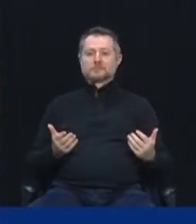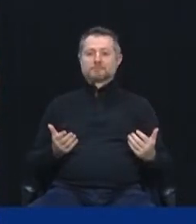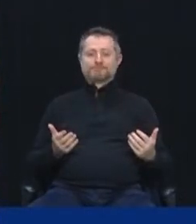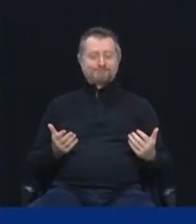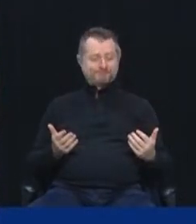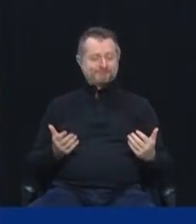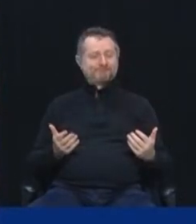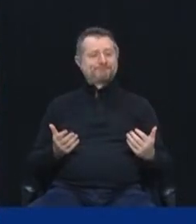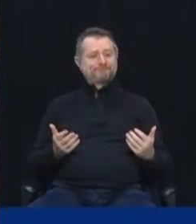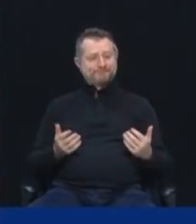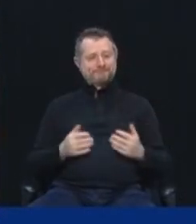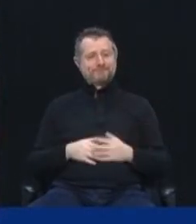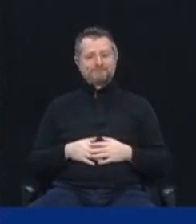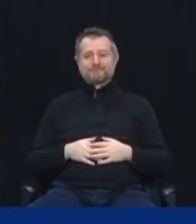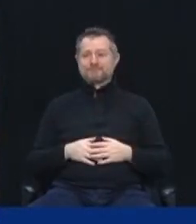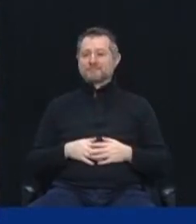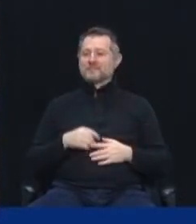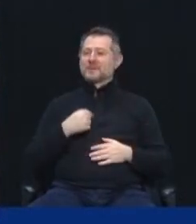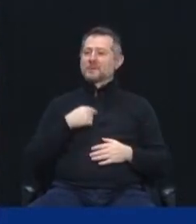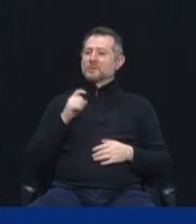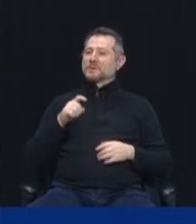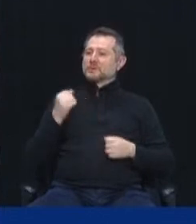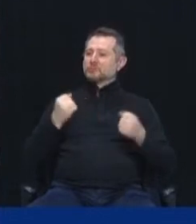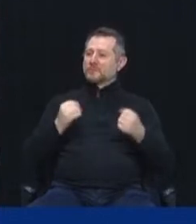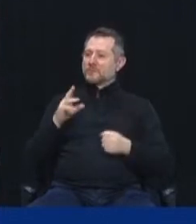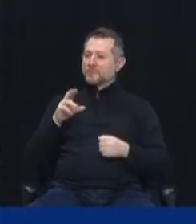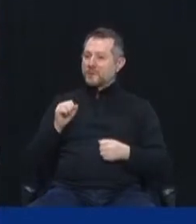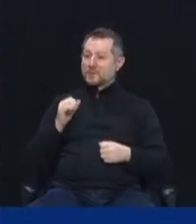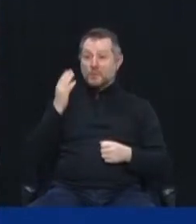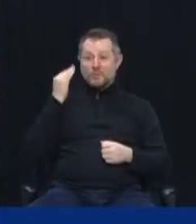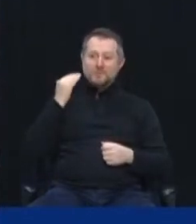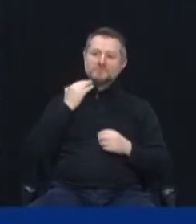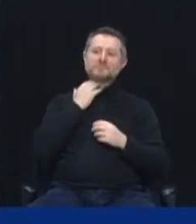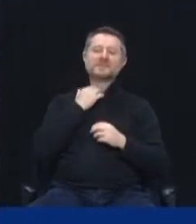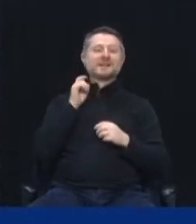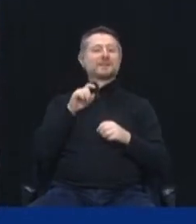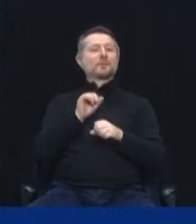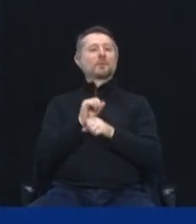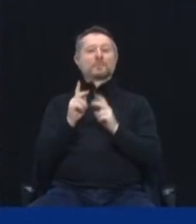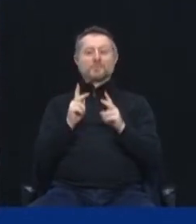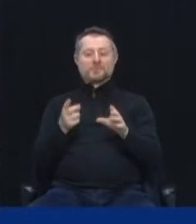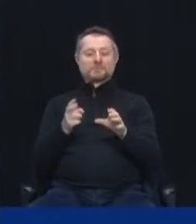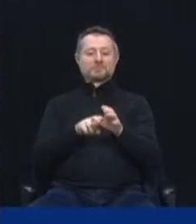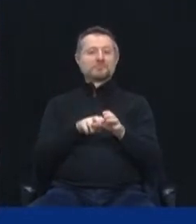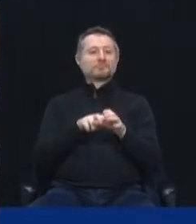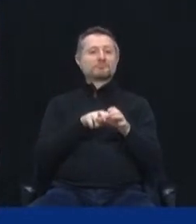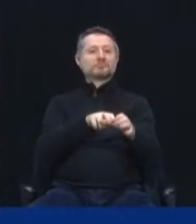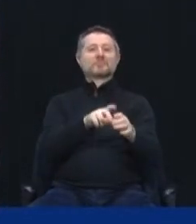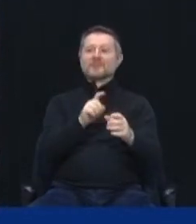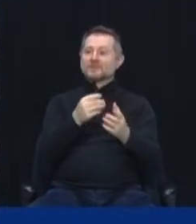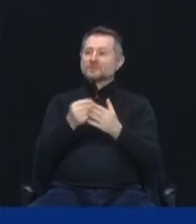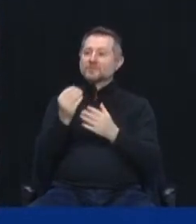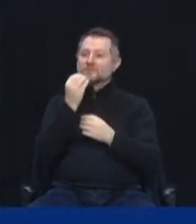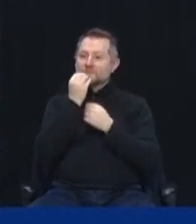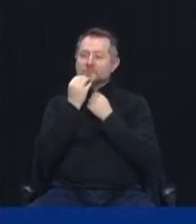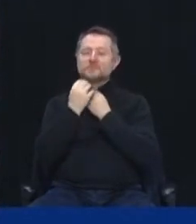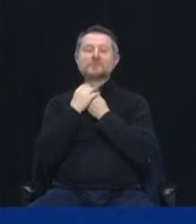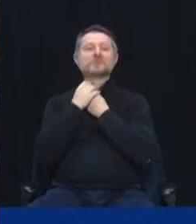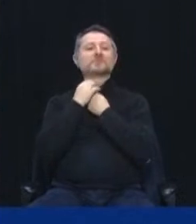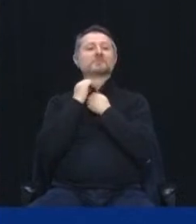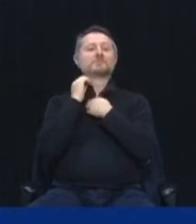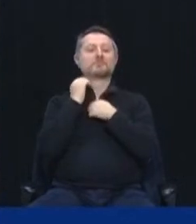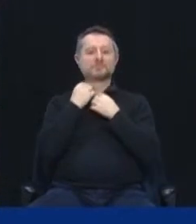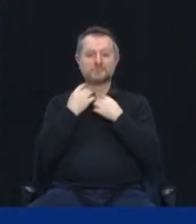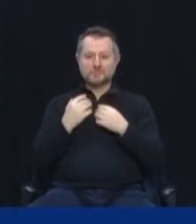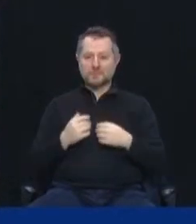Because we need you to drive the bus because the people have to be able to get to the grocery store. We need the